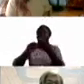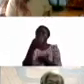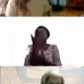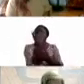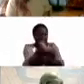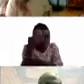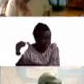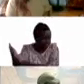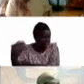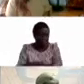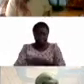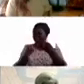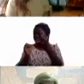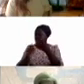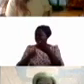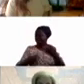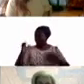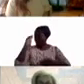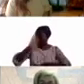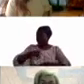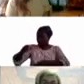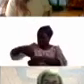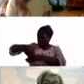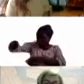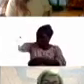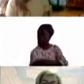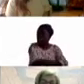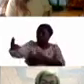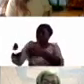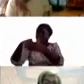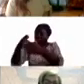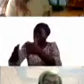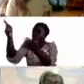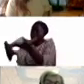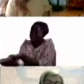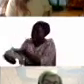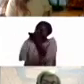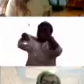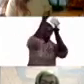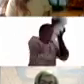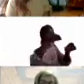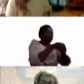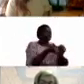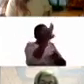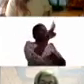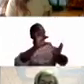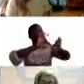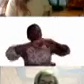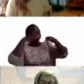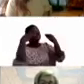use their handicapped children for prostitution and for begging